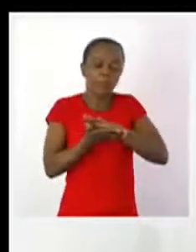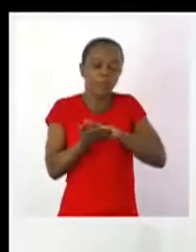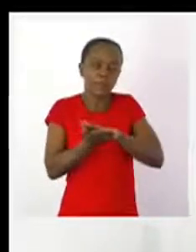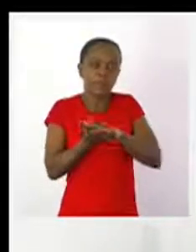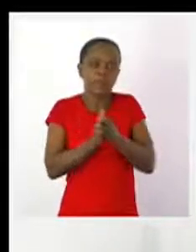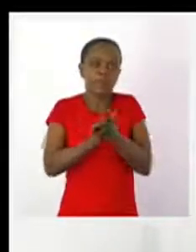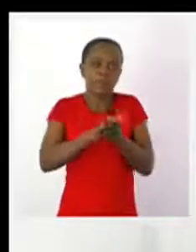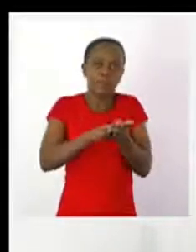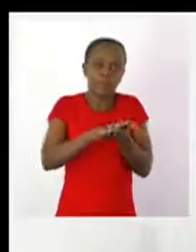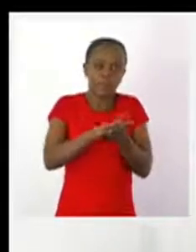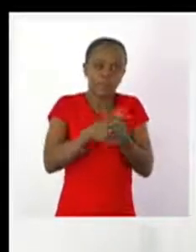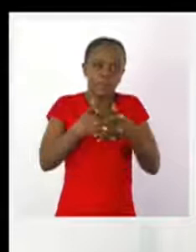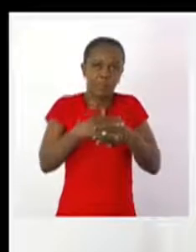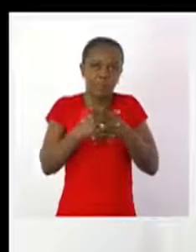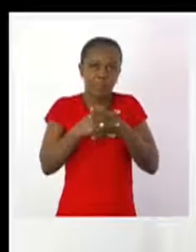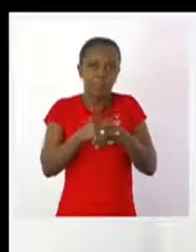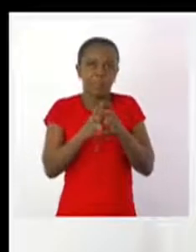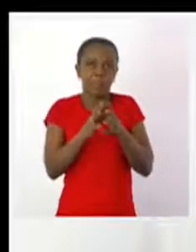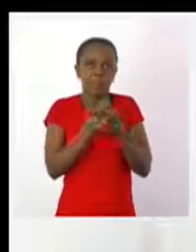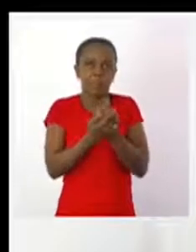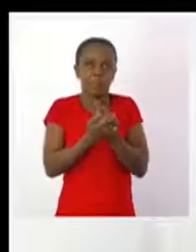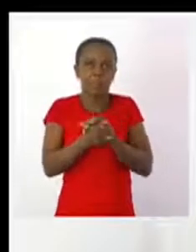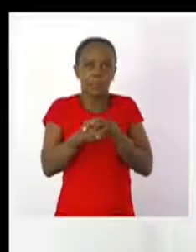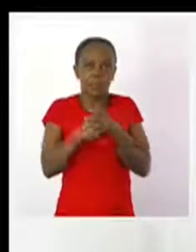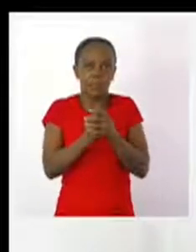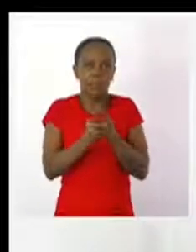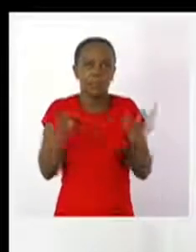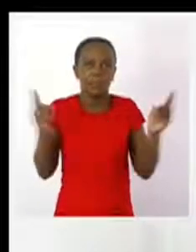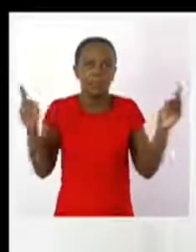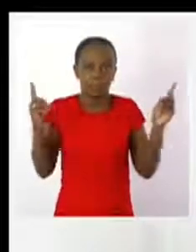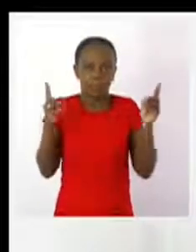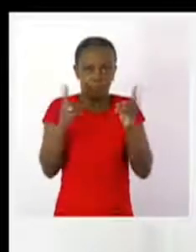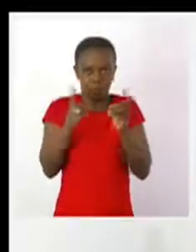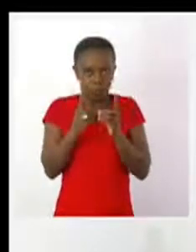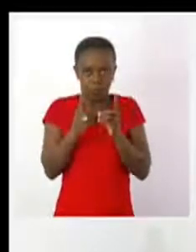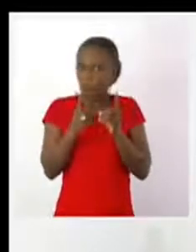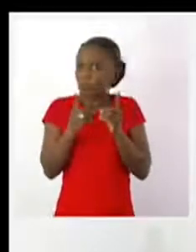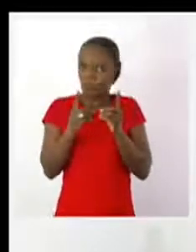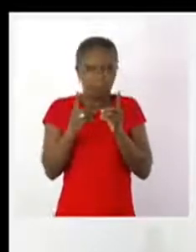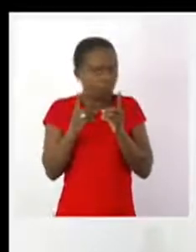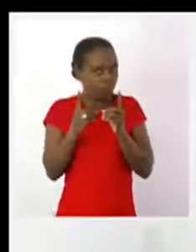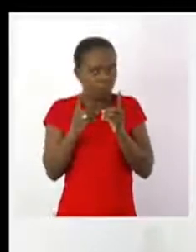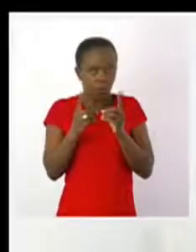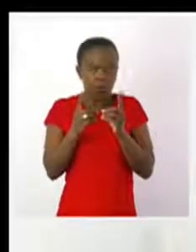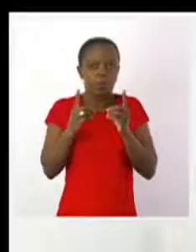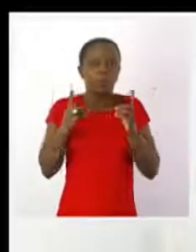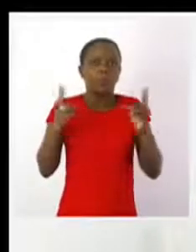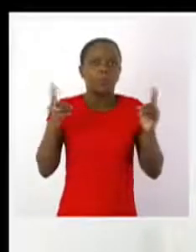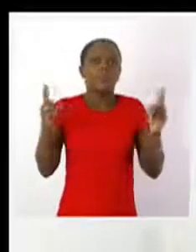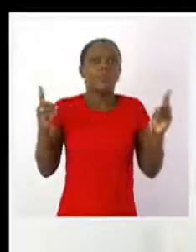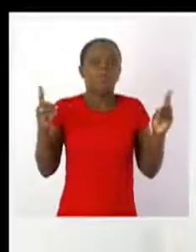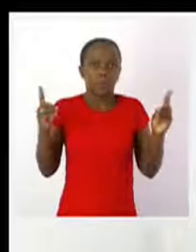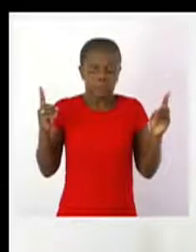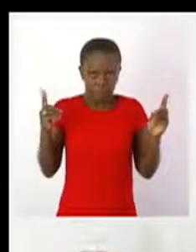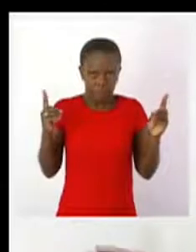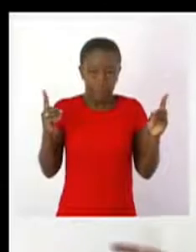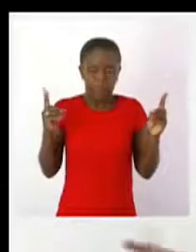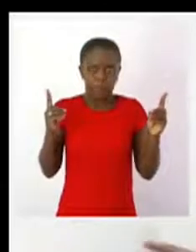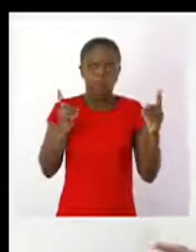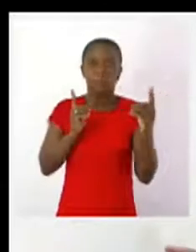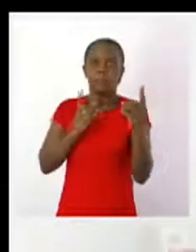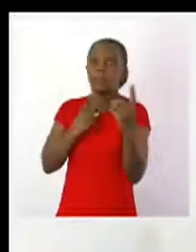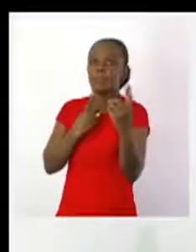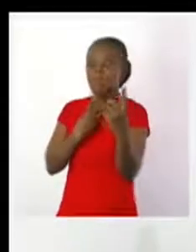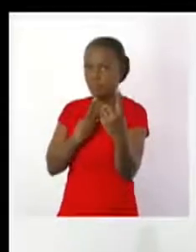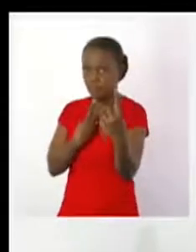Rub your hands together. Spread them out. Remember, don't touch each other.